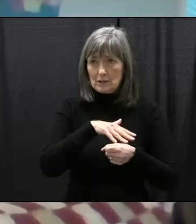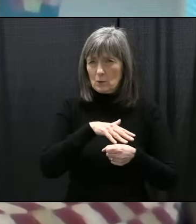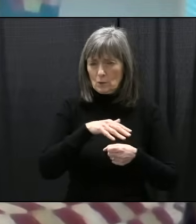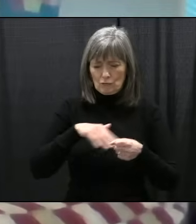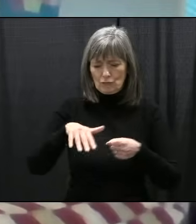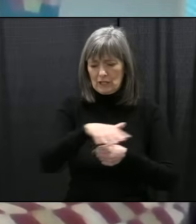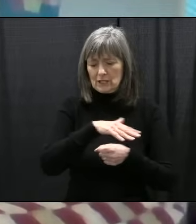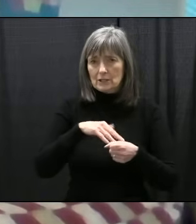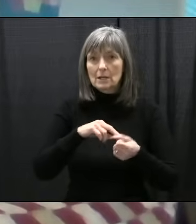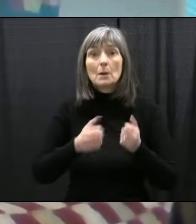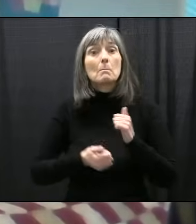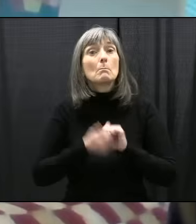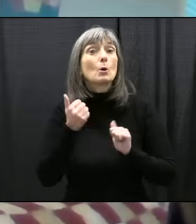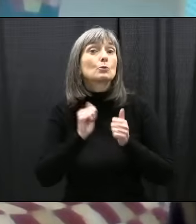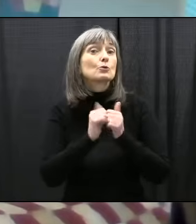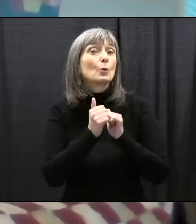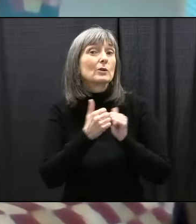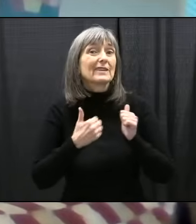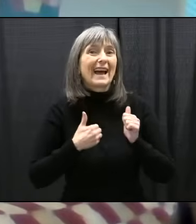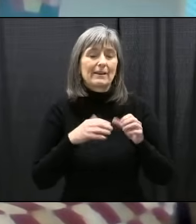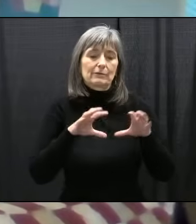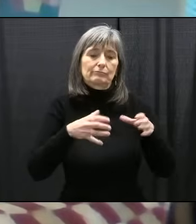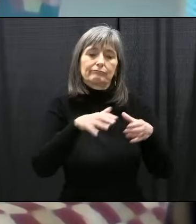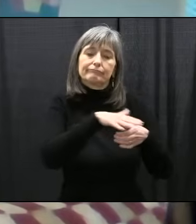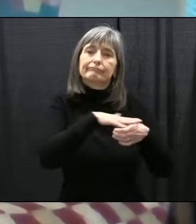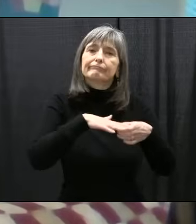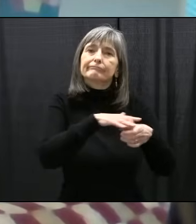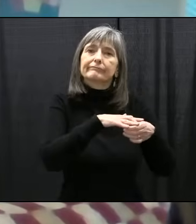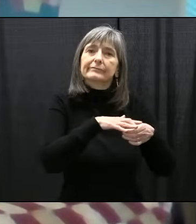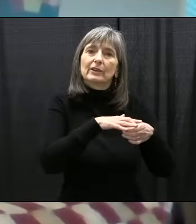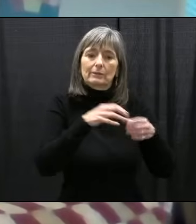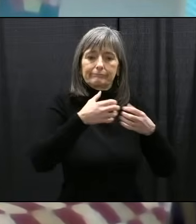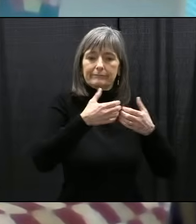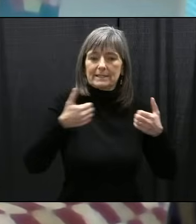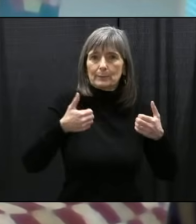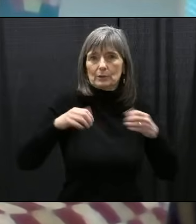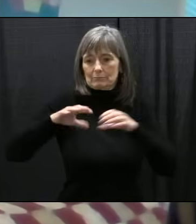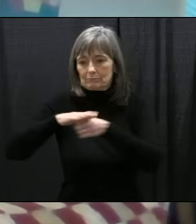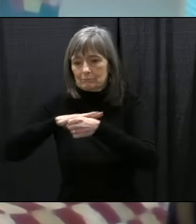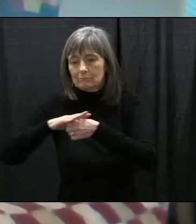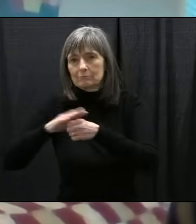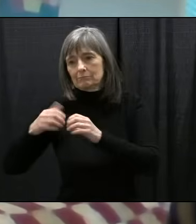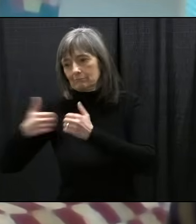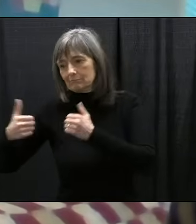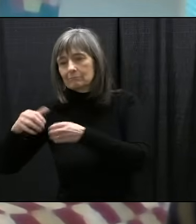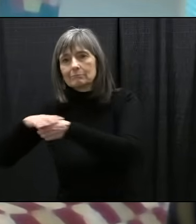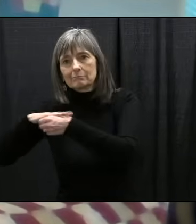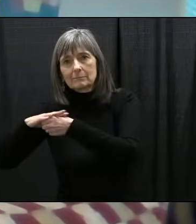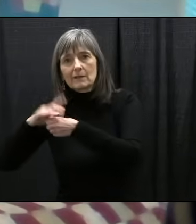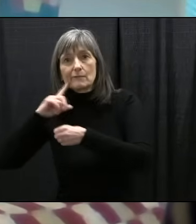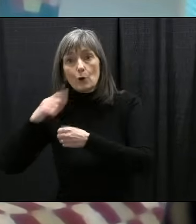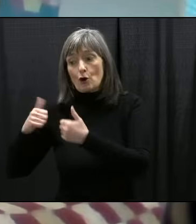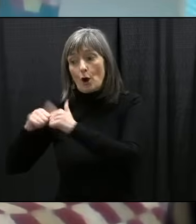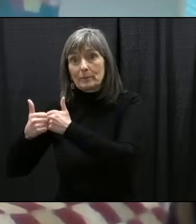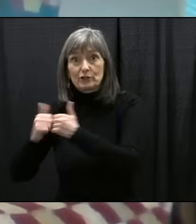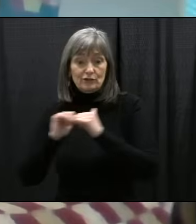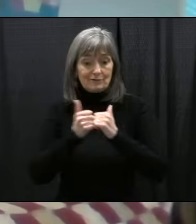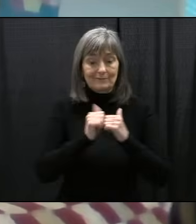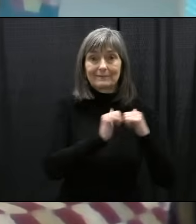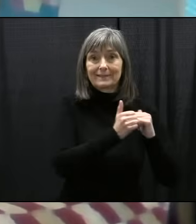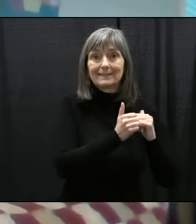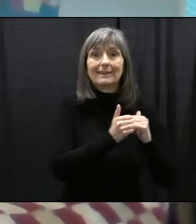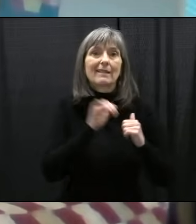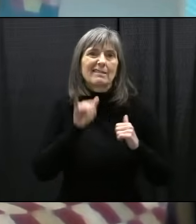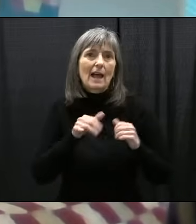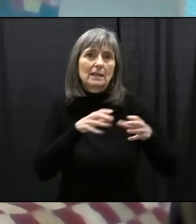Most of the sports have their own regional breakdowns, and so that's what we're using for, we're advising for use